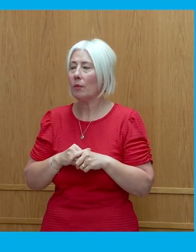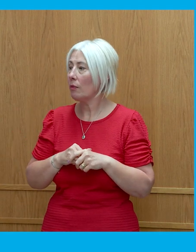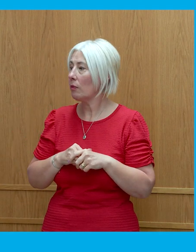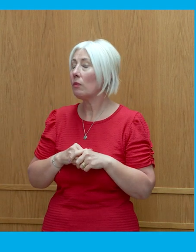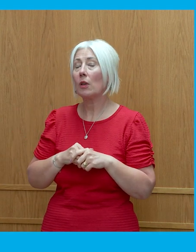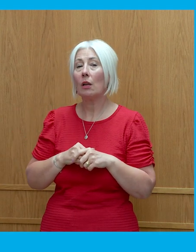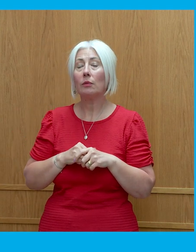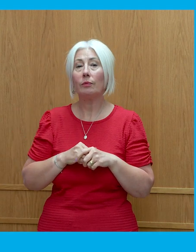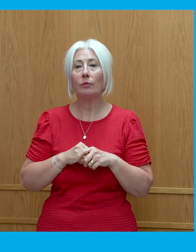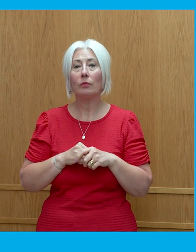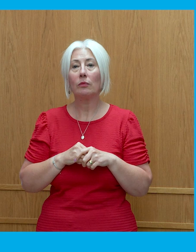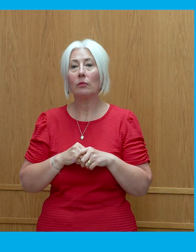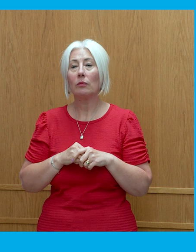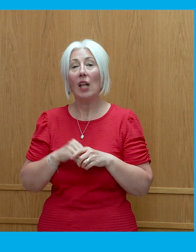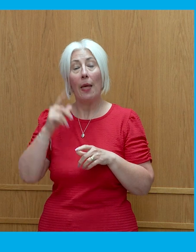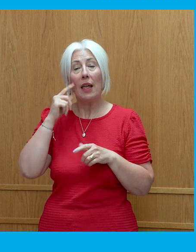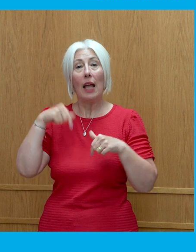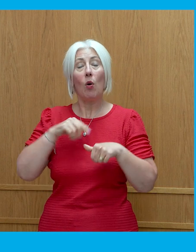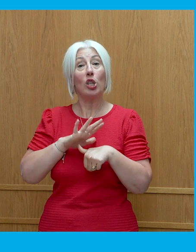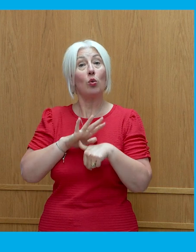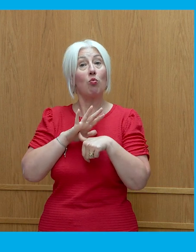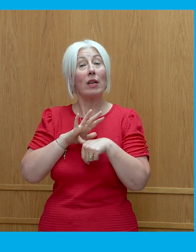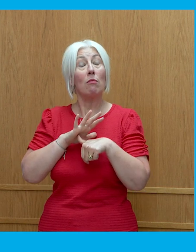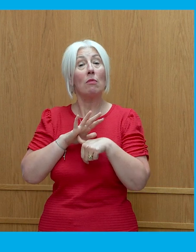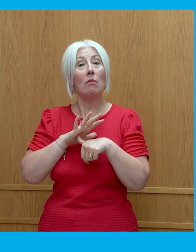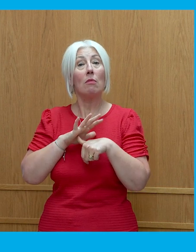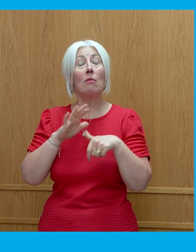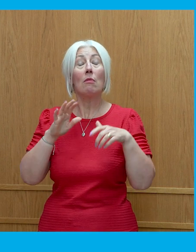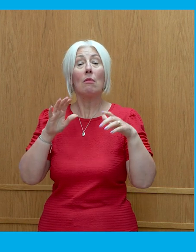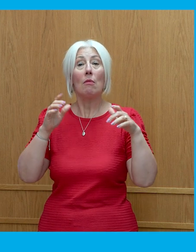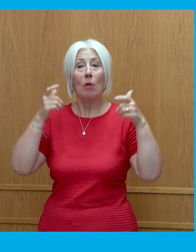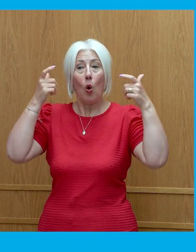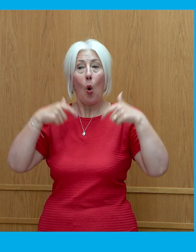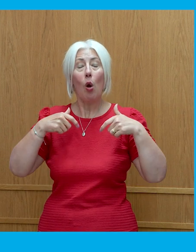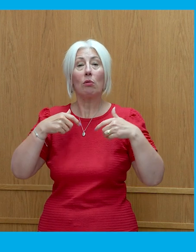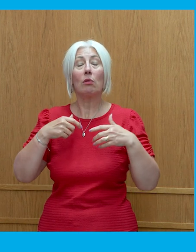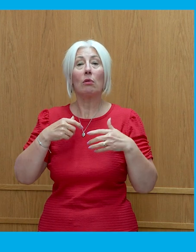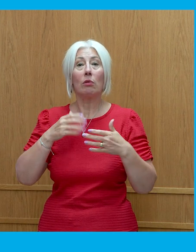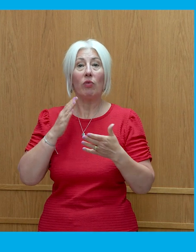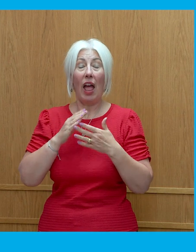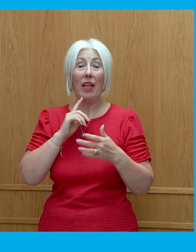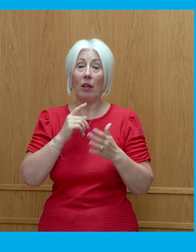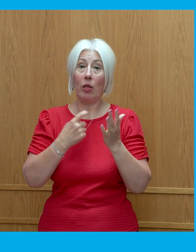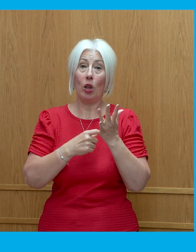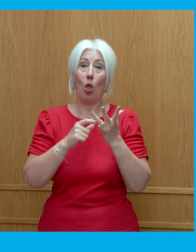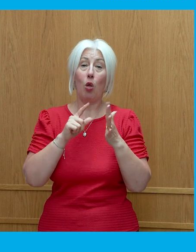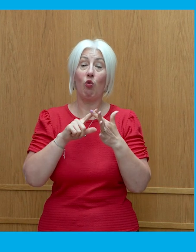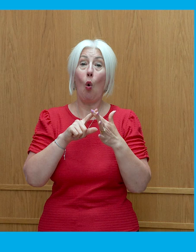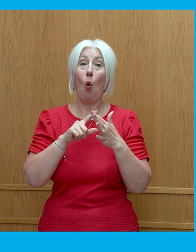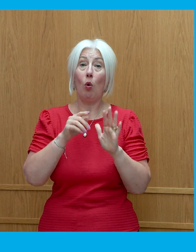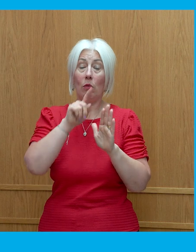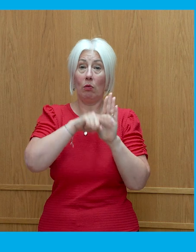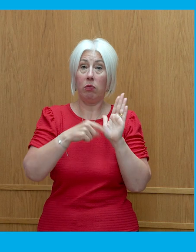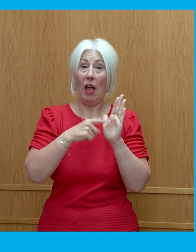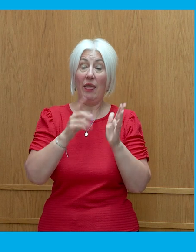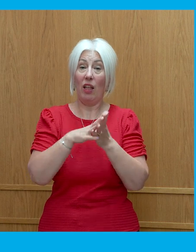activist. You would consider them activists. I think throwing Roe v. Wade out back to the states and giving the president immunity